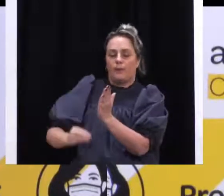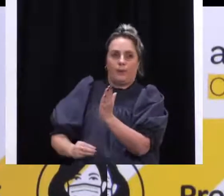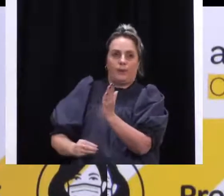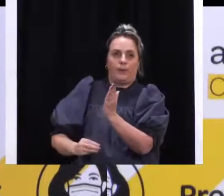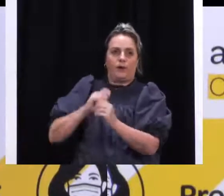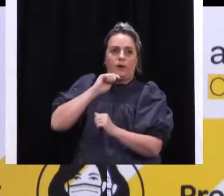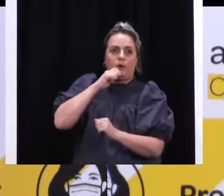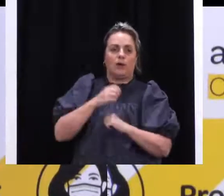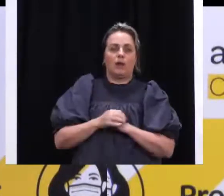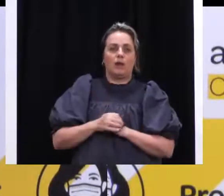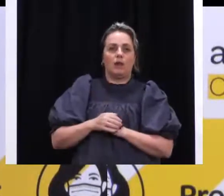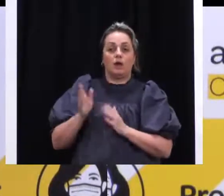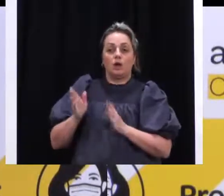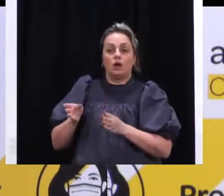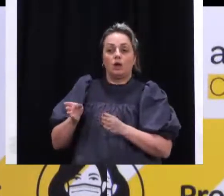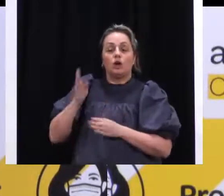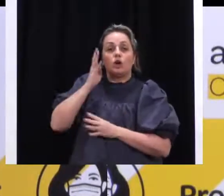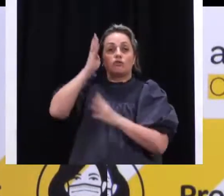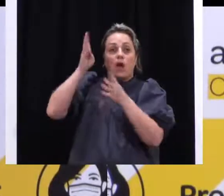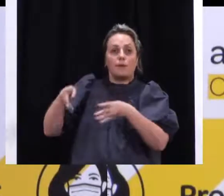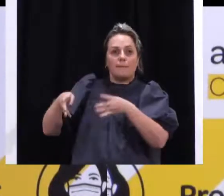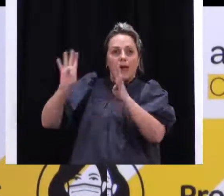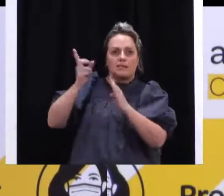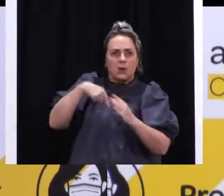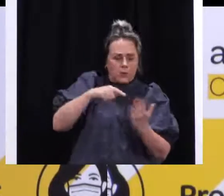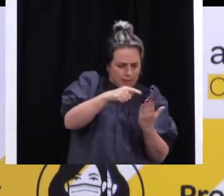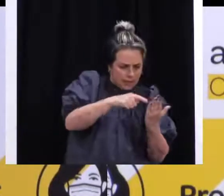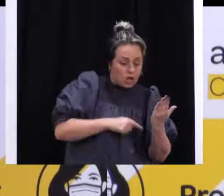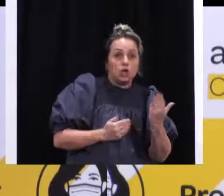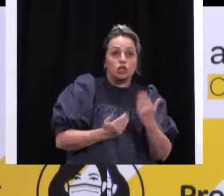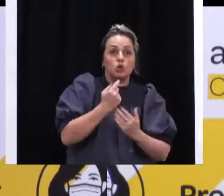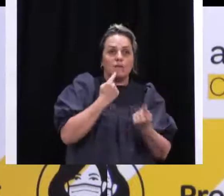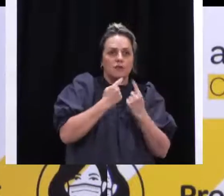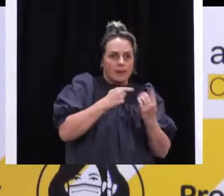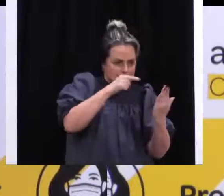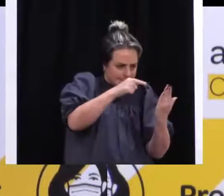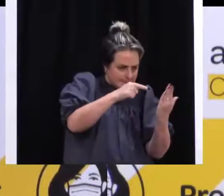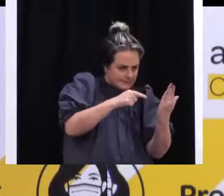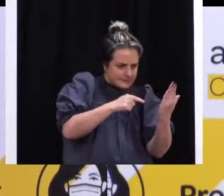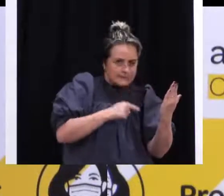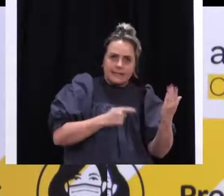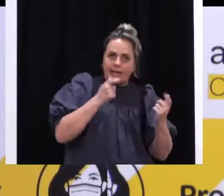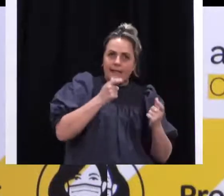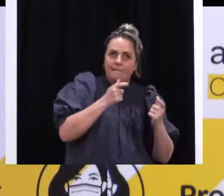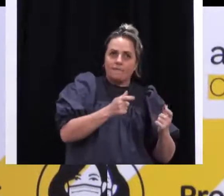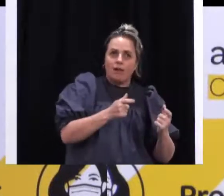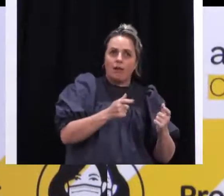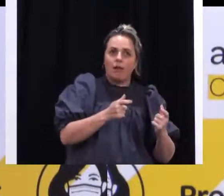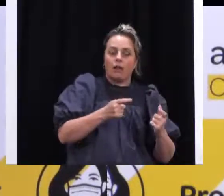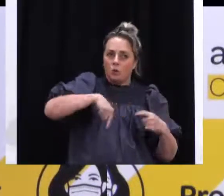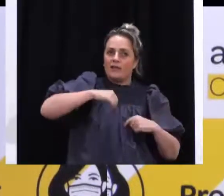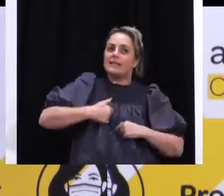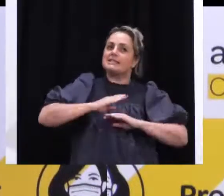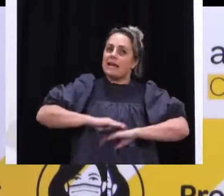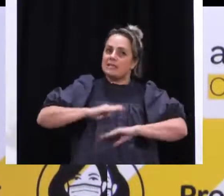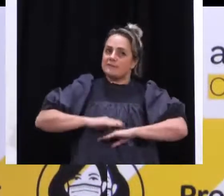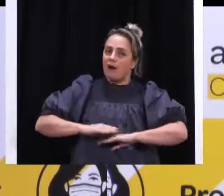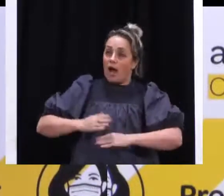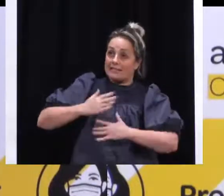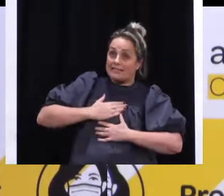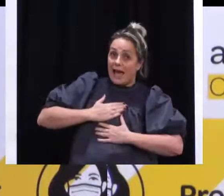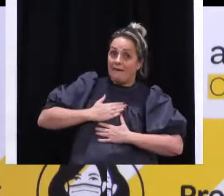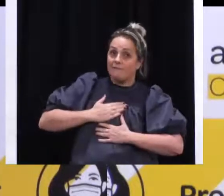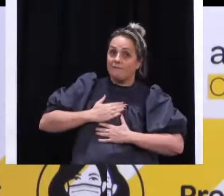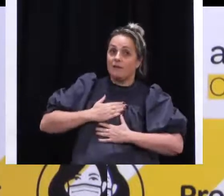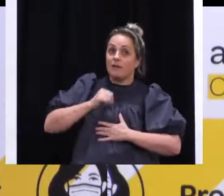Plaza, we're having a very, very close look at that. We won't put more people into it until we are satisfied that that risk is as